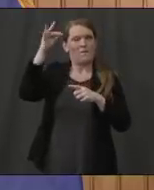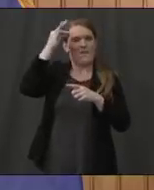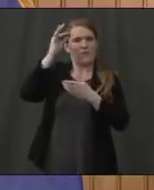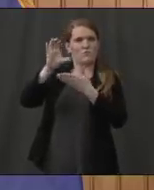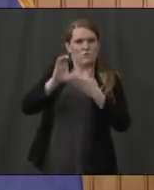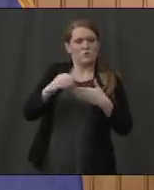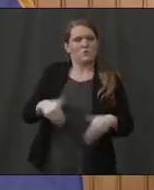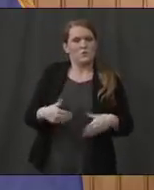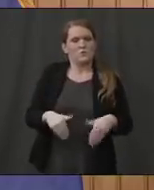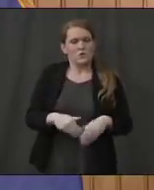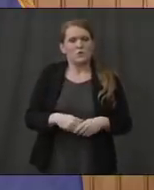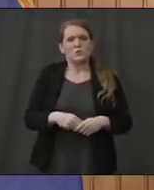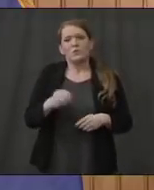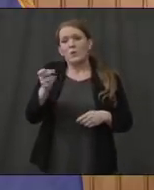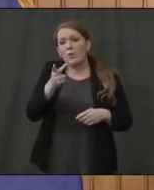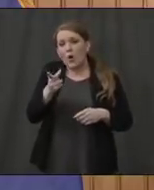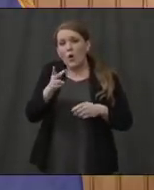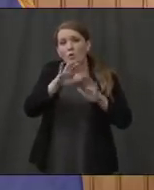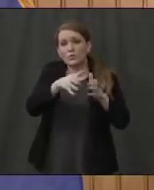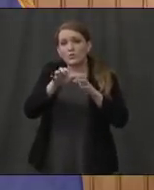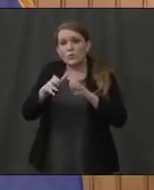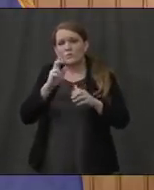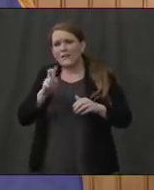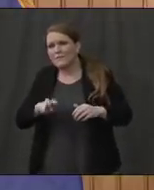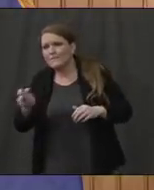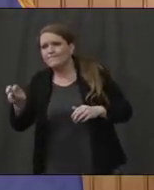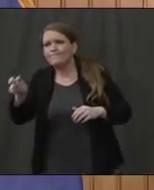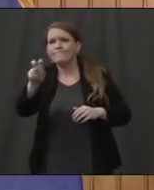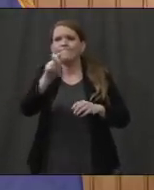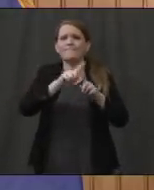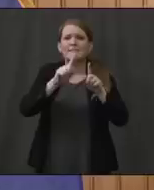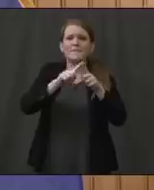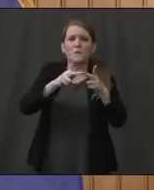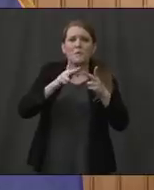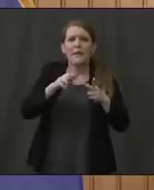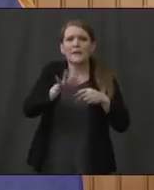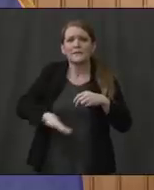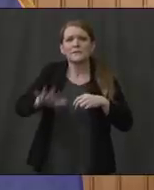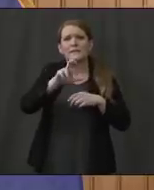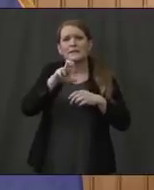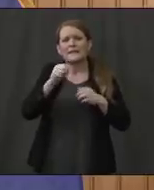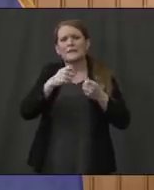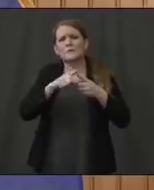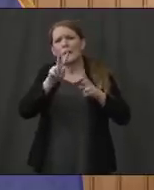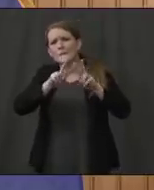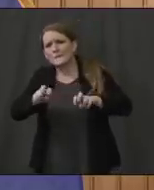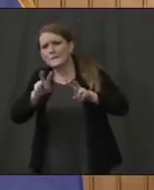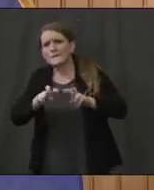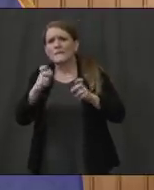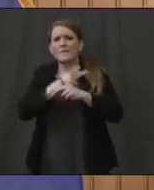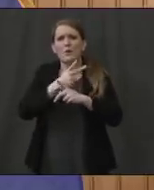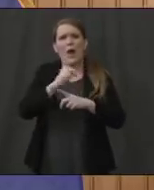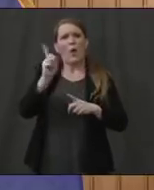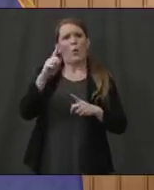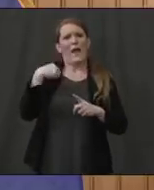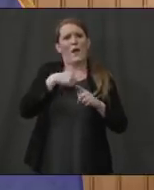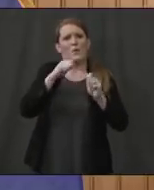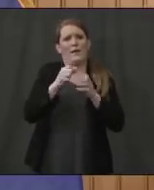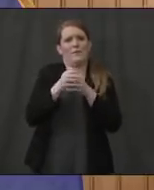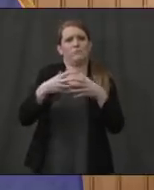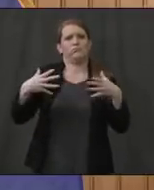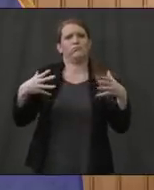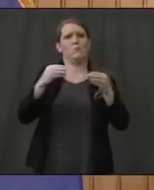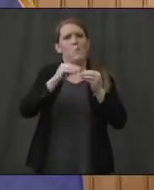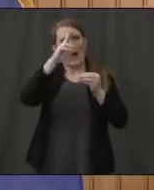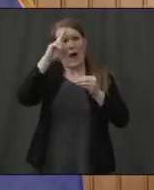around the state, trying to see where we can add on more facilities, more physical capacity, more beds. I think we're talking